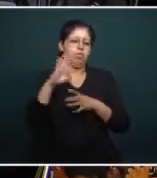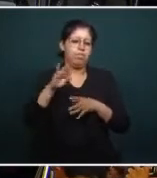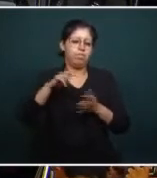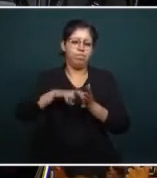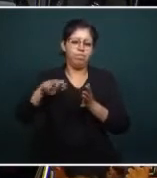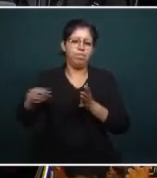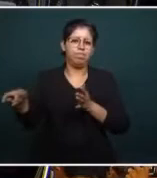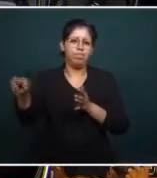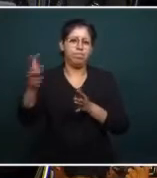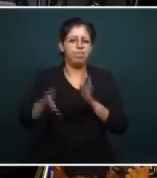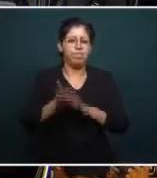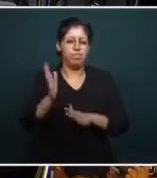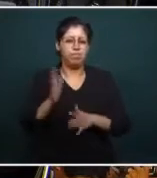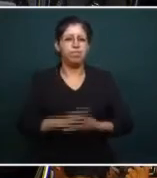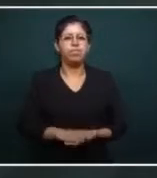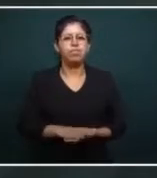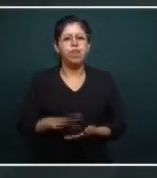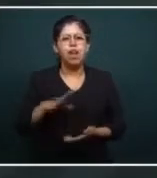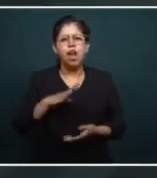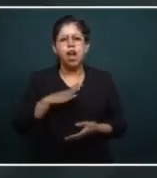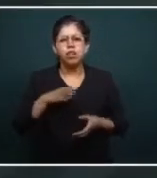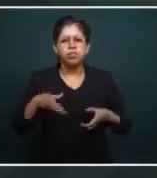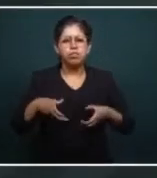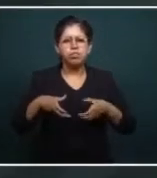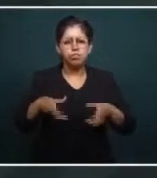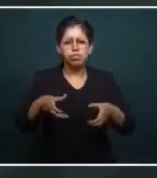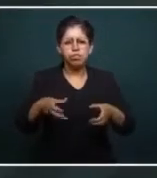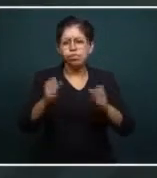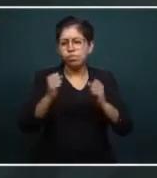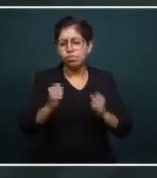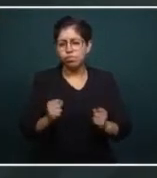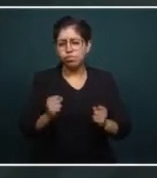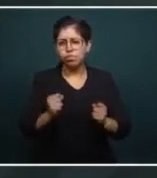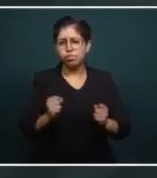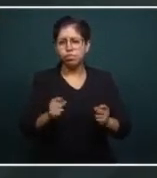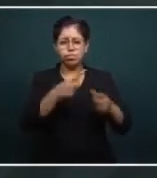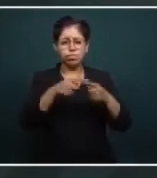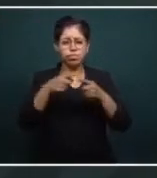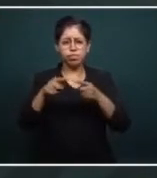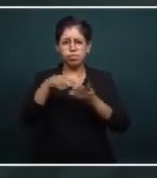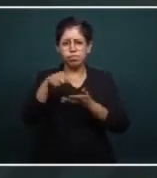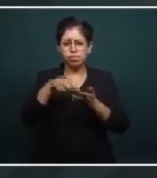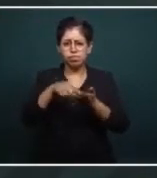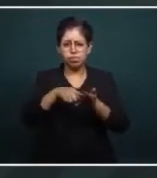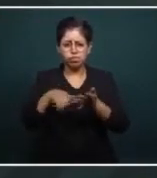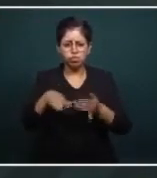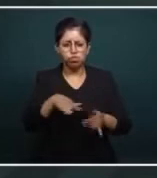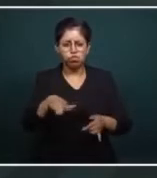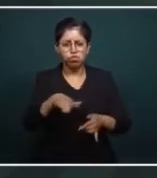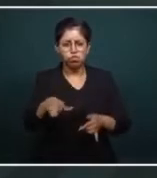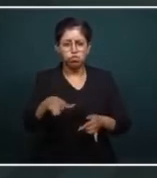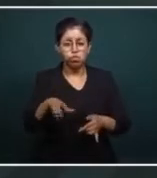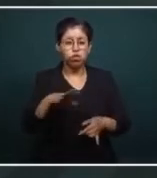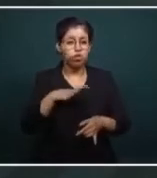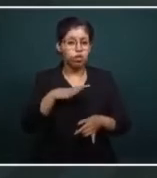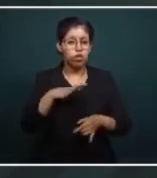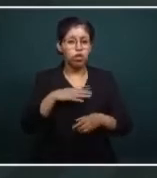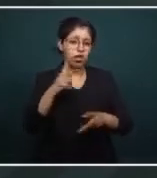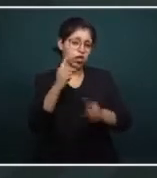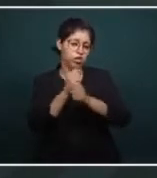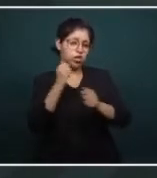because they notify a unit. So now there's several routes that have